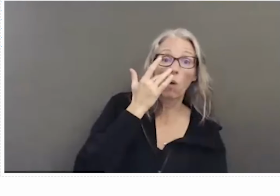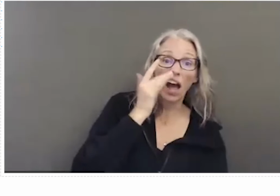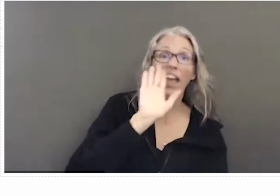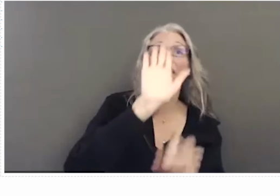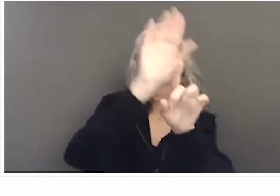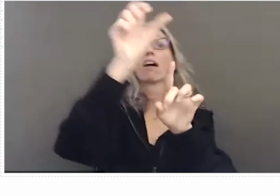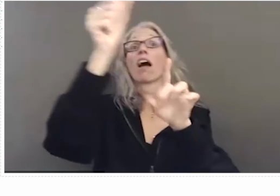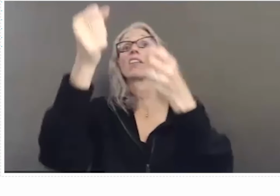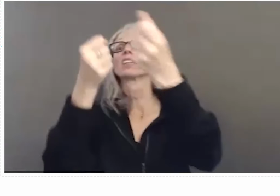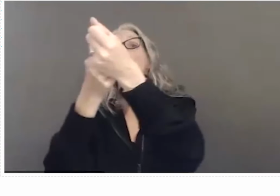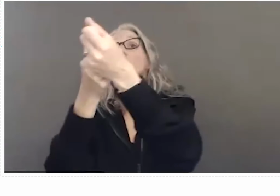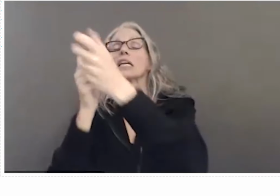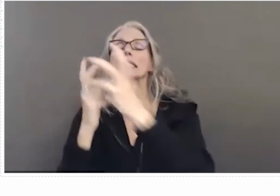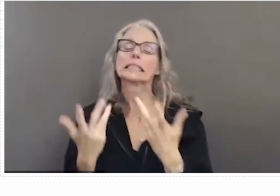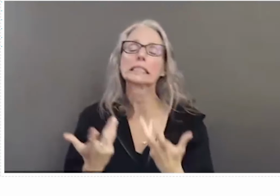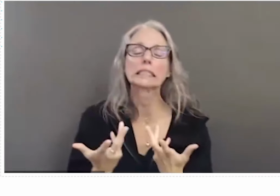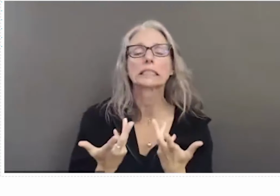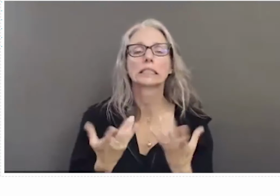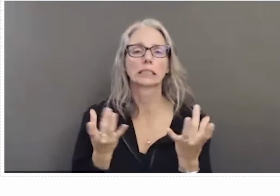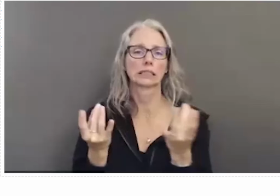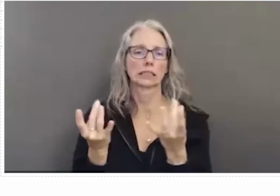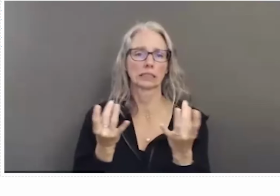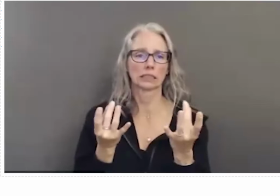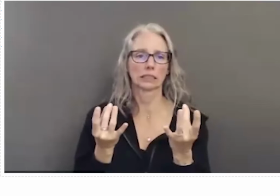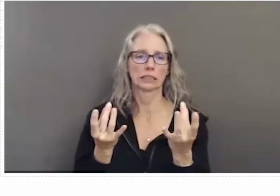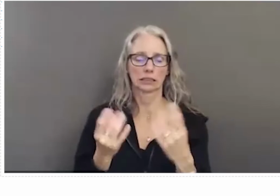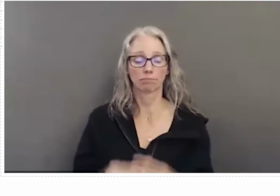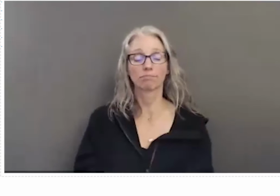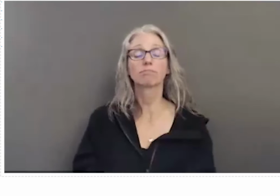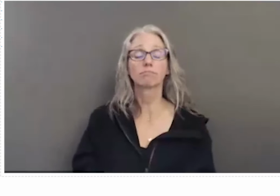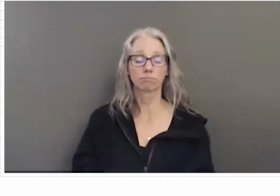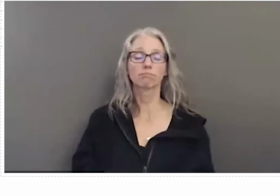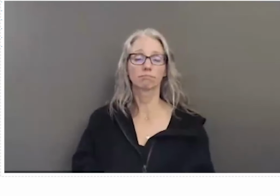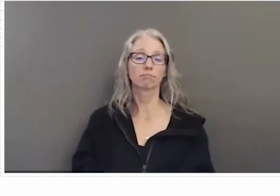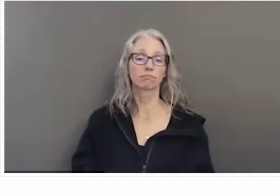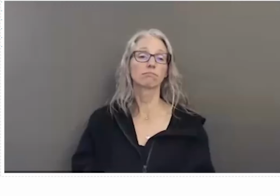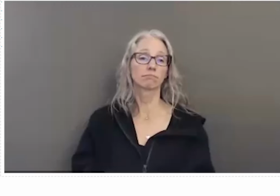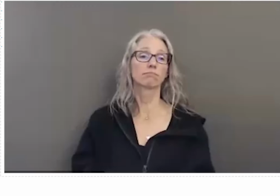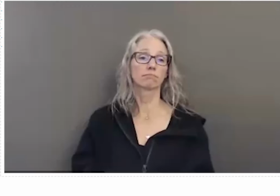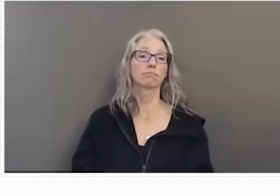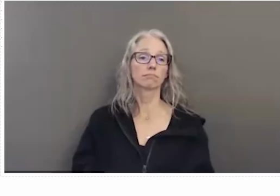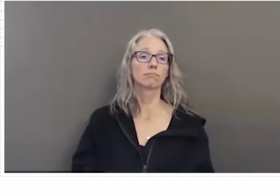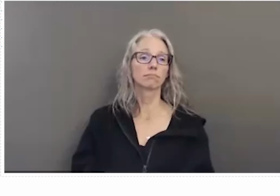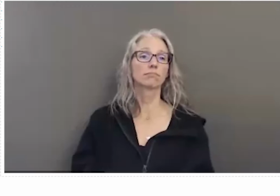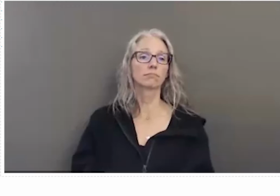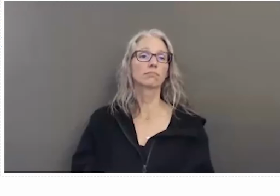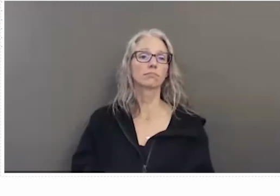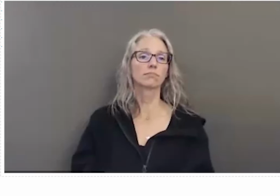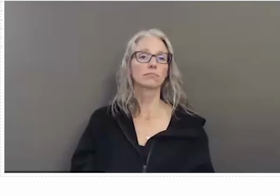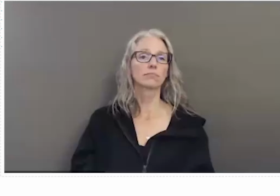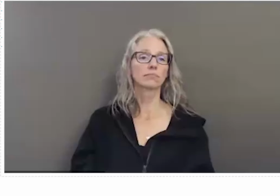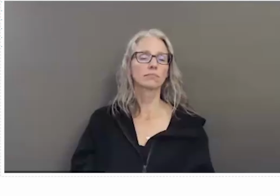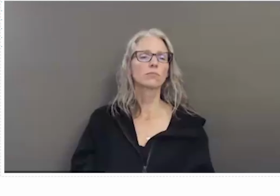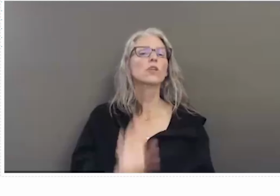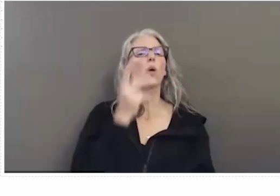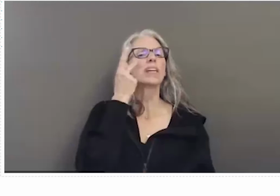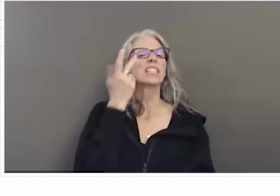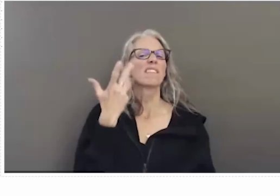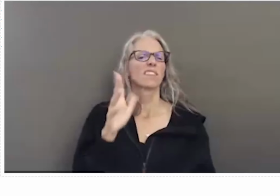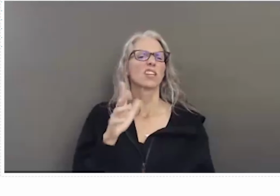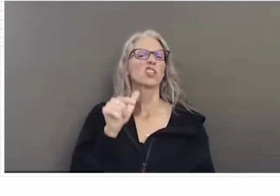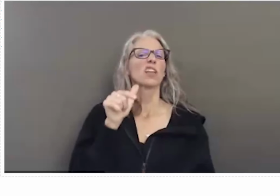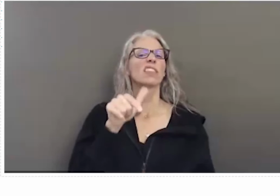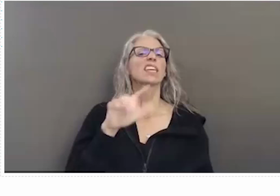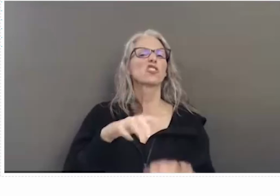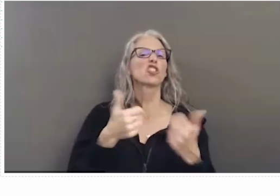throughout my career, we've always seen these challenges go, they're continual, but they go up and down in